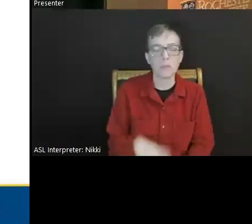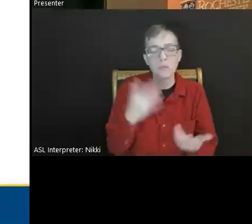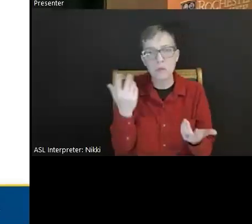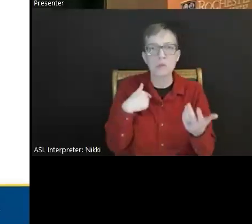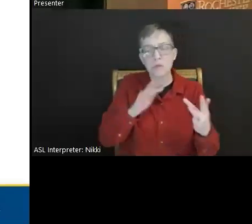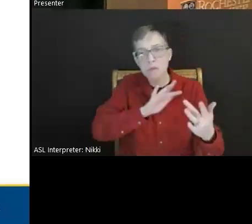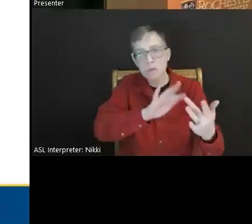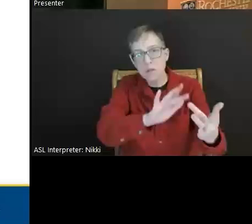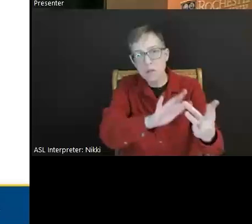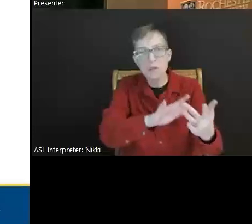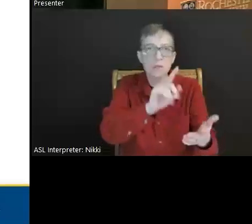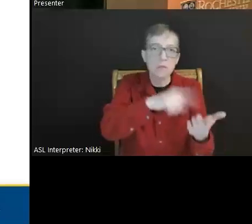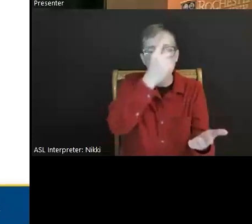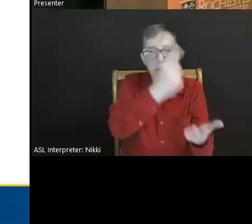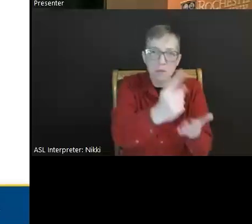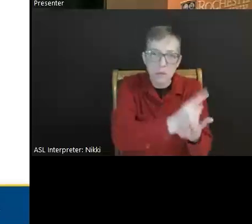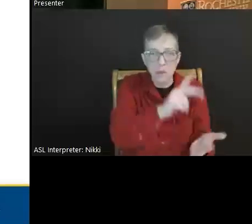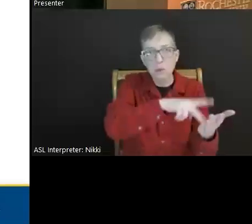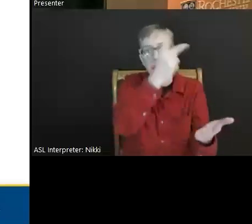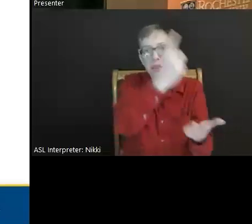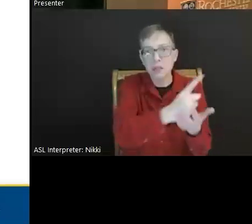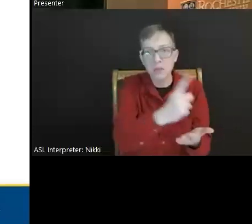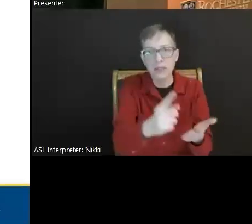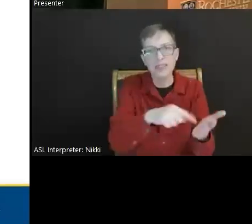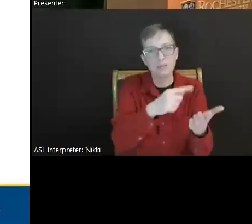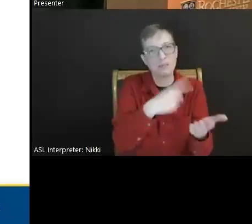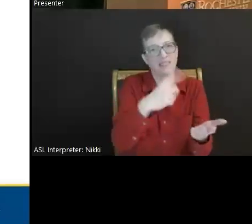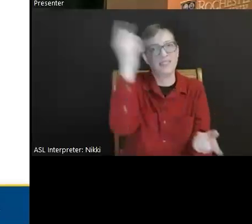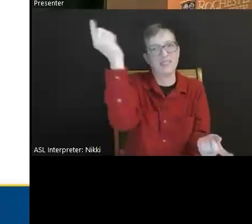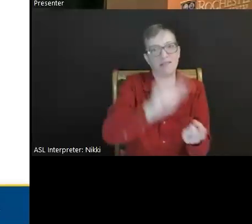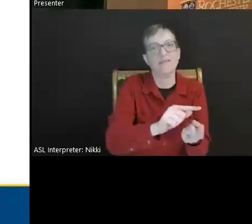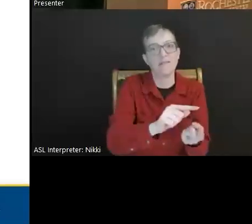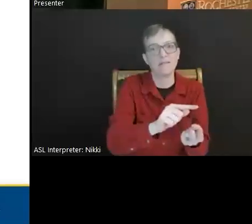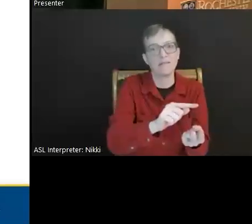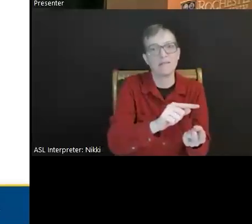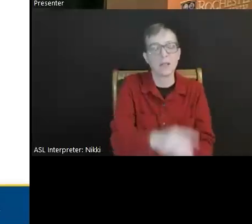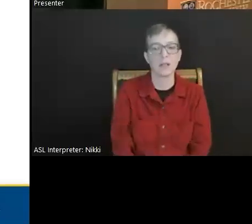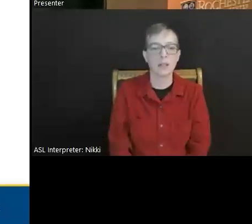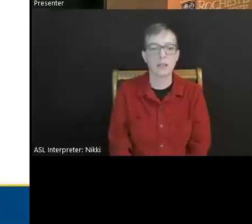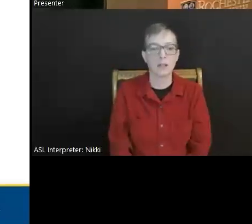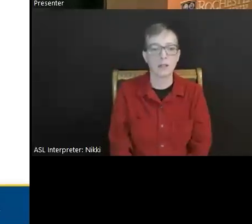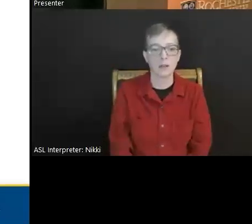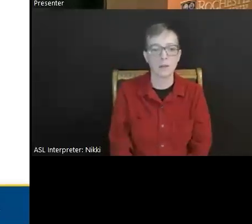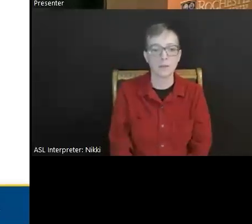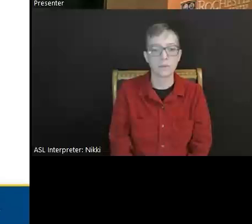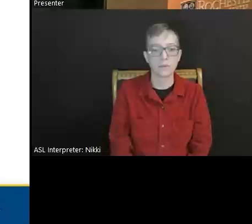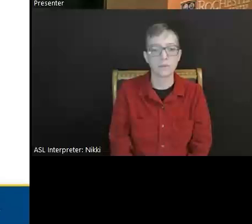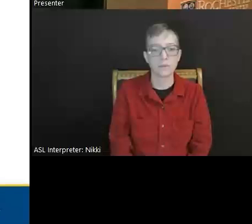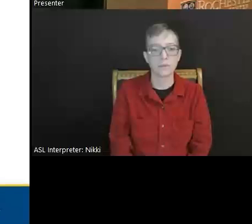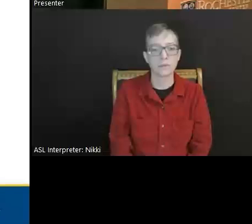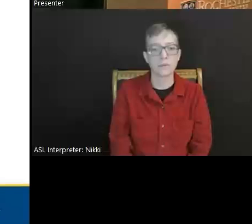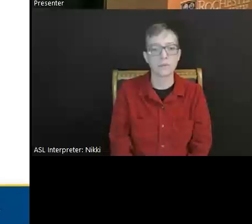clinic, and oftentimes less than that. We all know that stability in serious mental illness